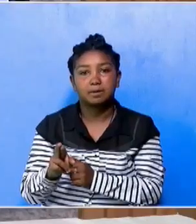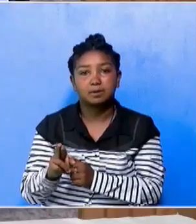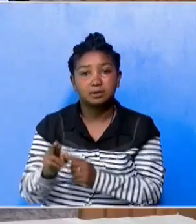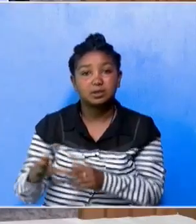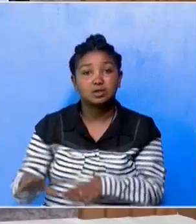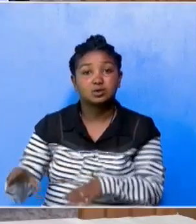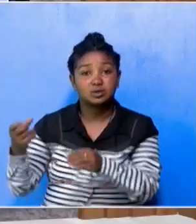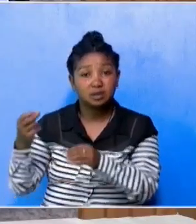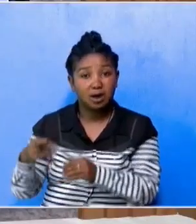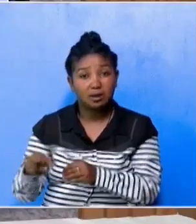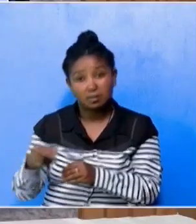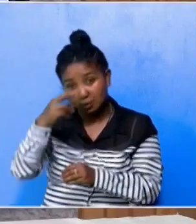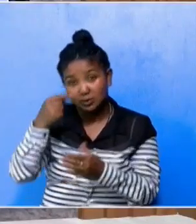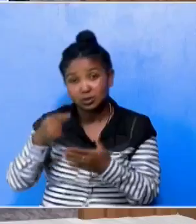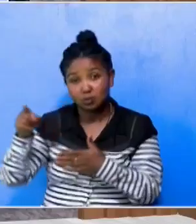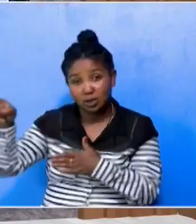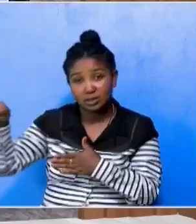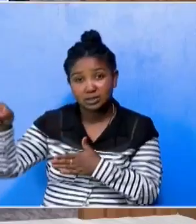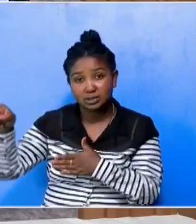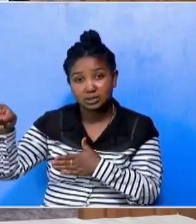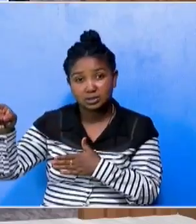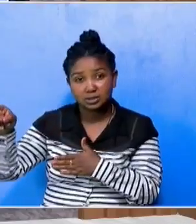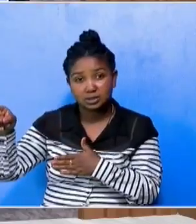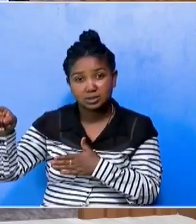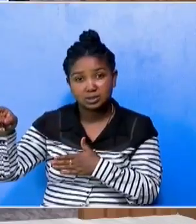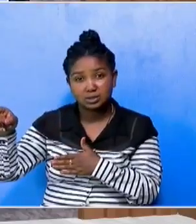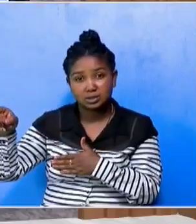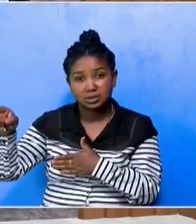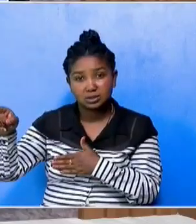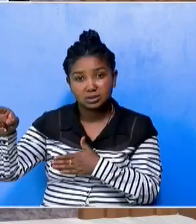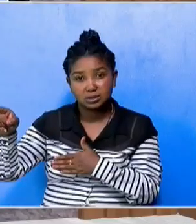Yes? Because this one is what?